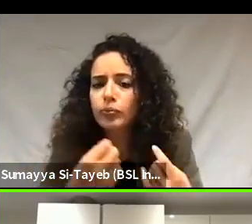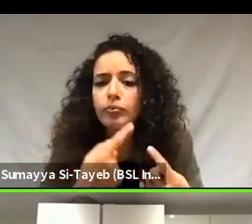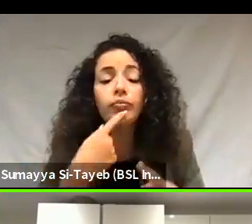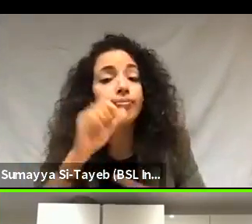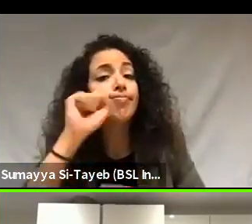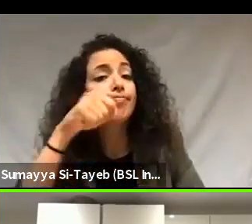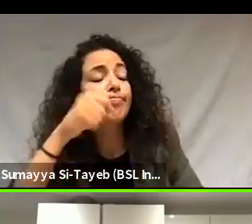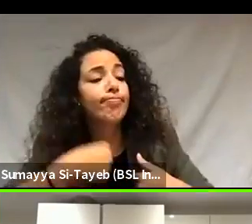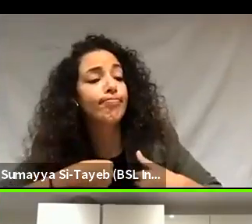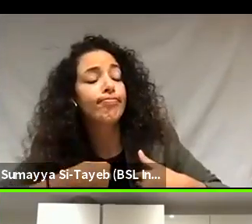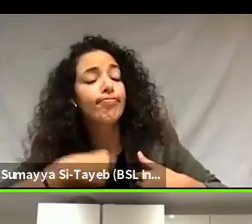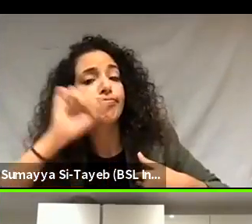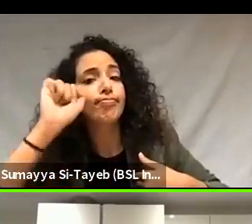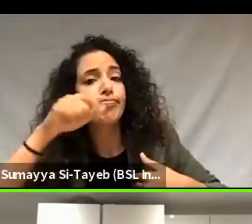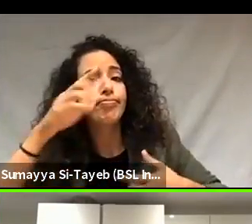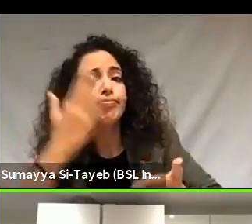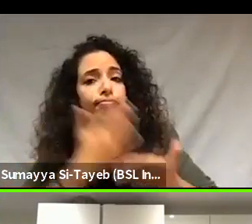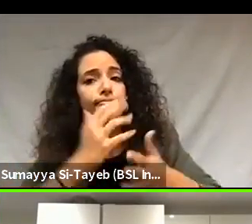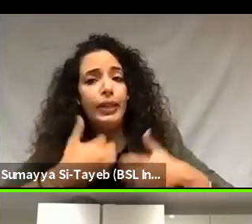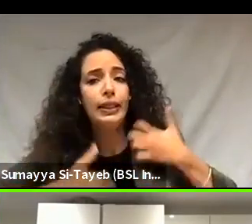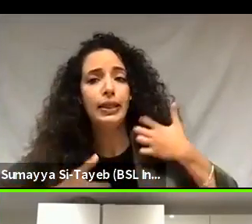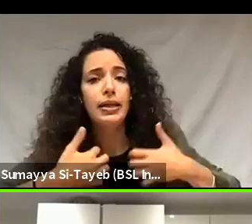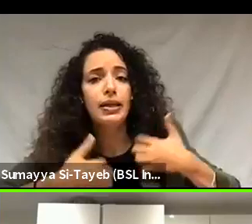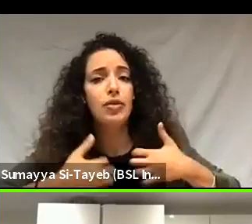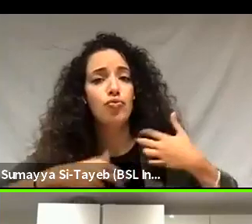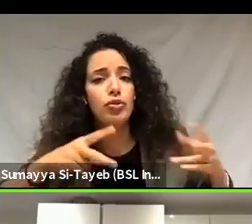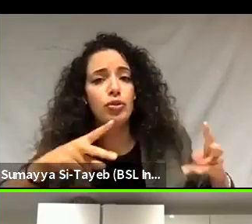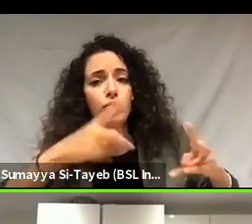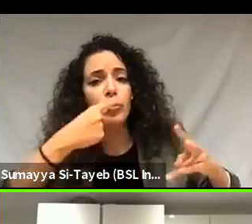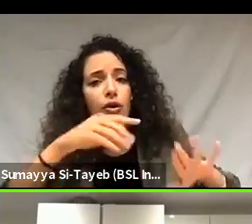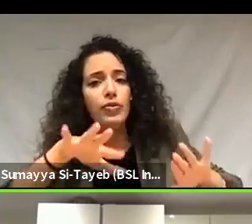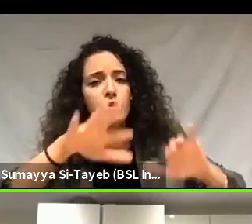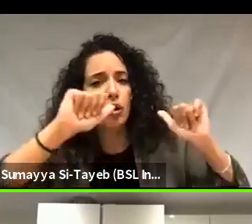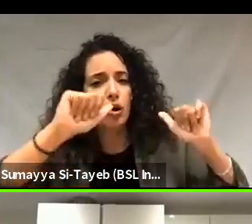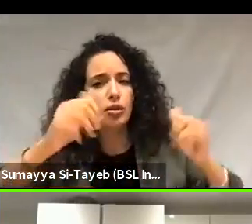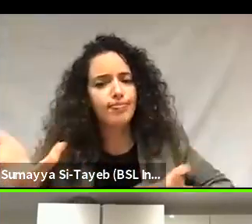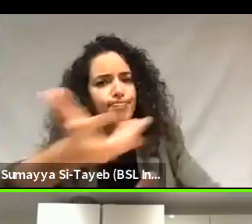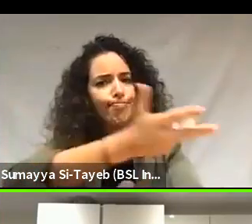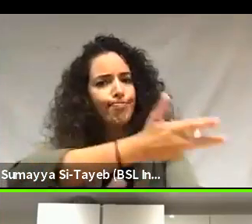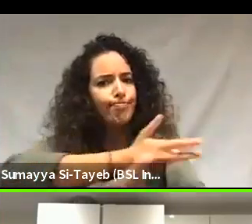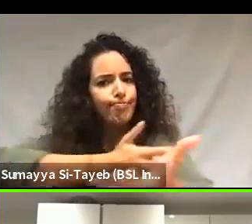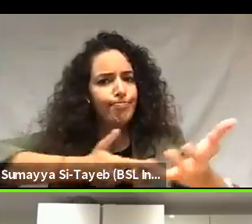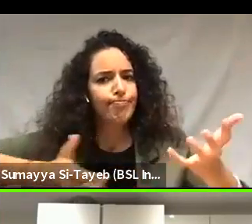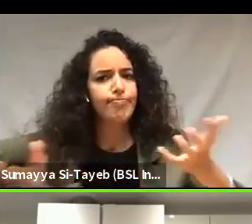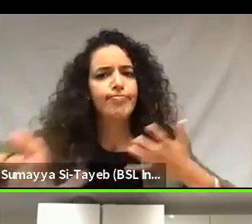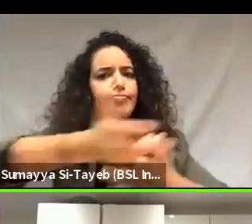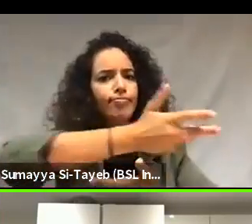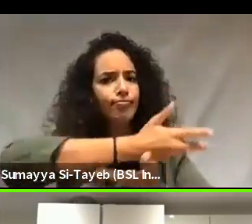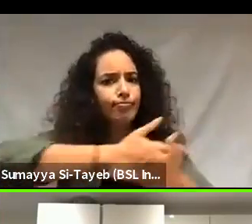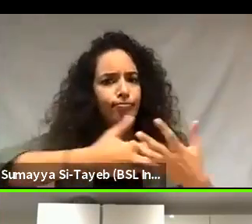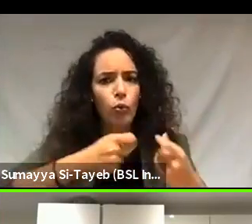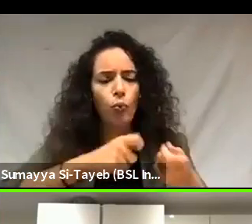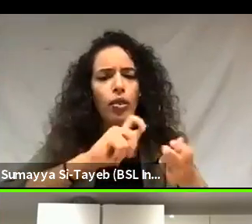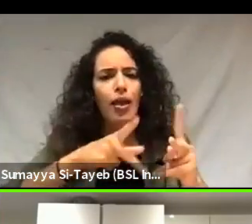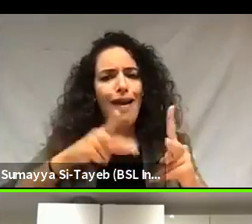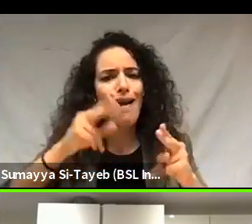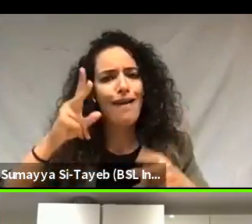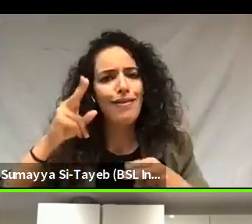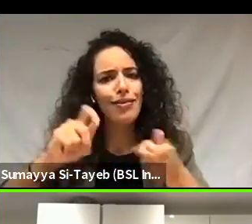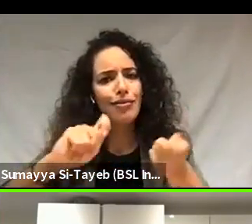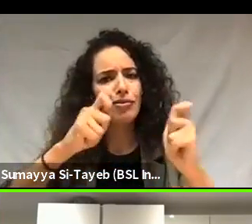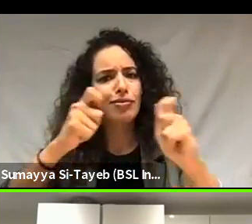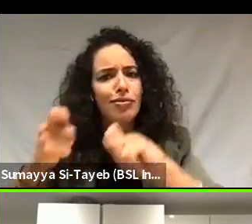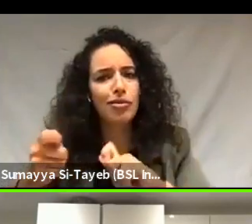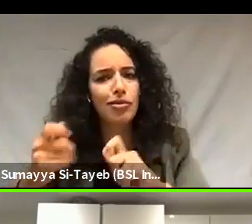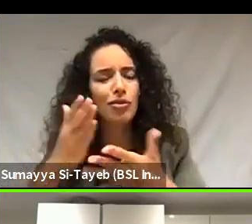Yeah, for me, it's a really interesting way of starting a discussion with our editors. It sounds like a get out